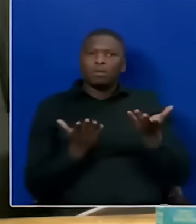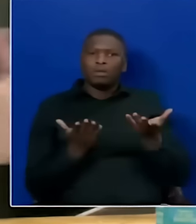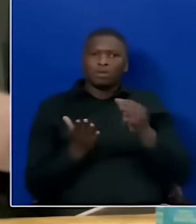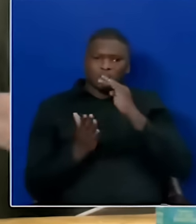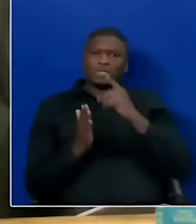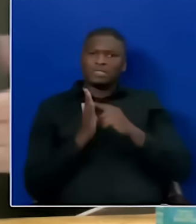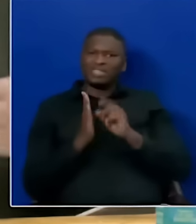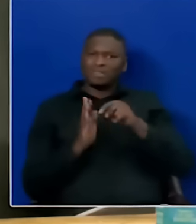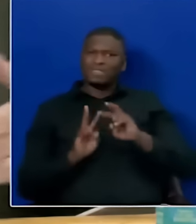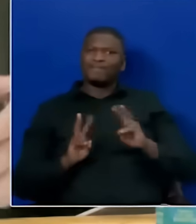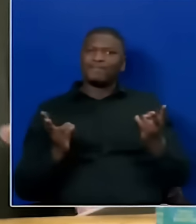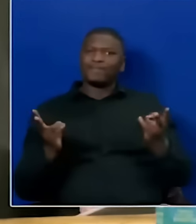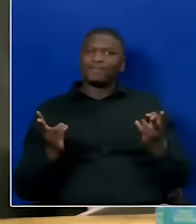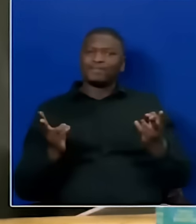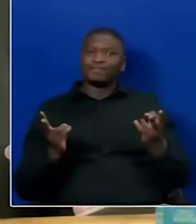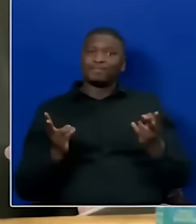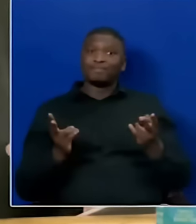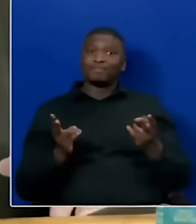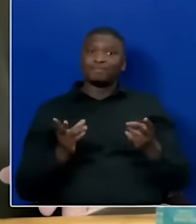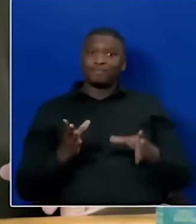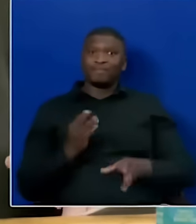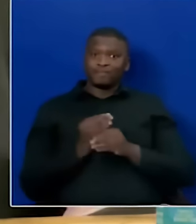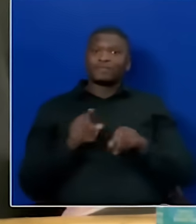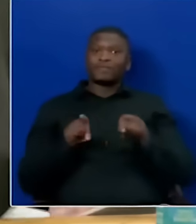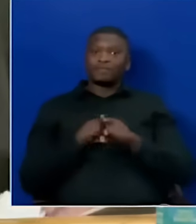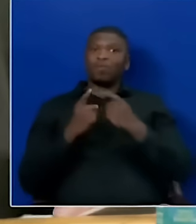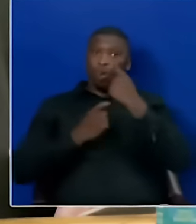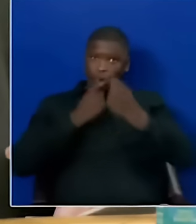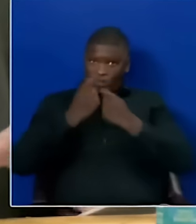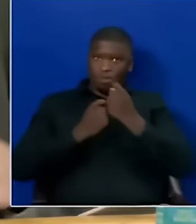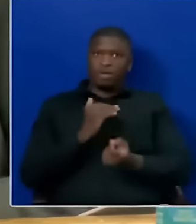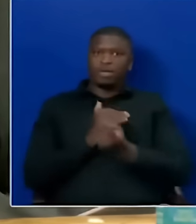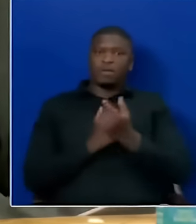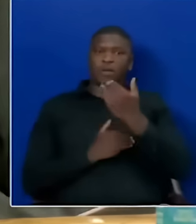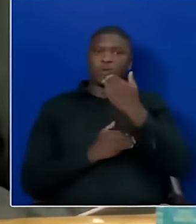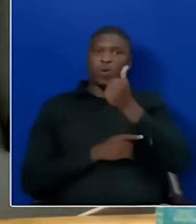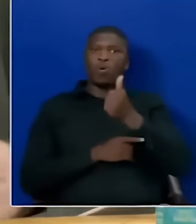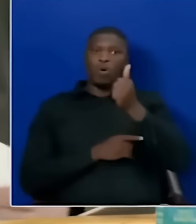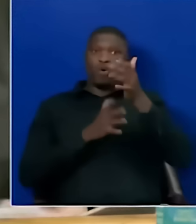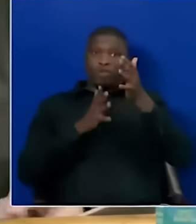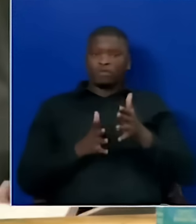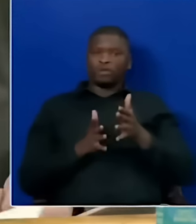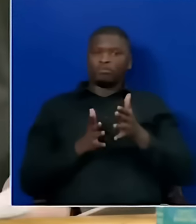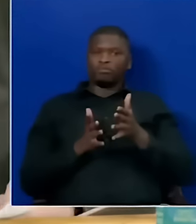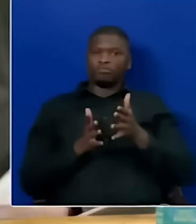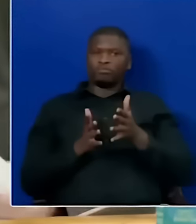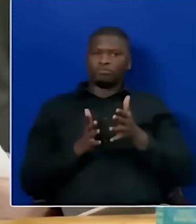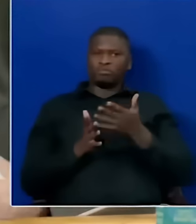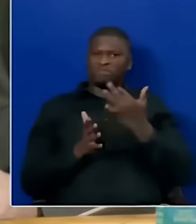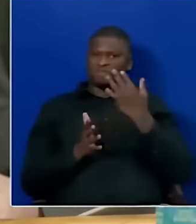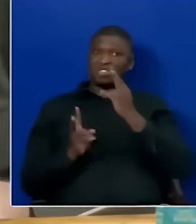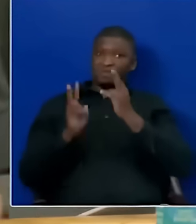And that was also one of the complaints that was made by the officers who came to see you.